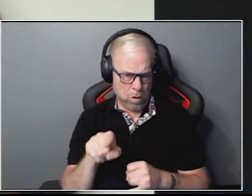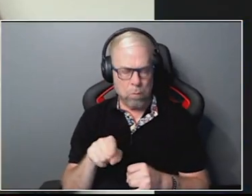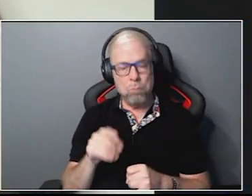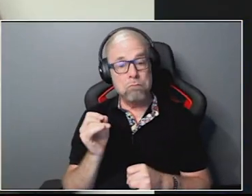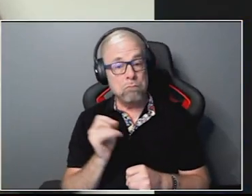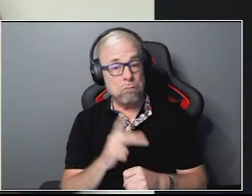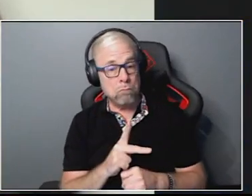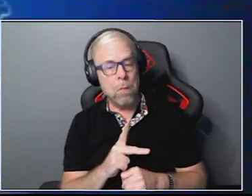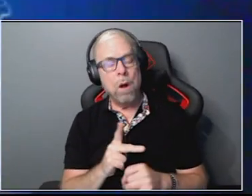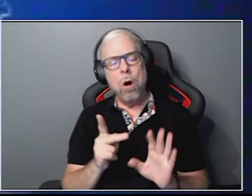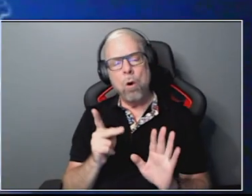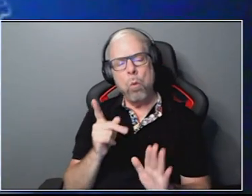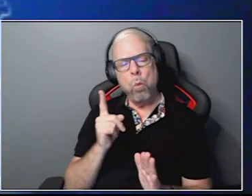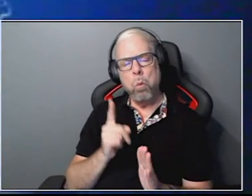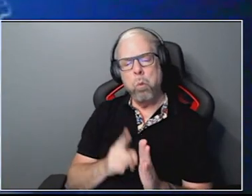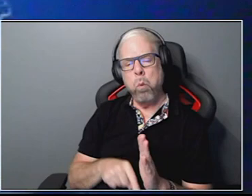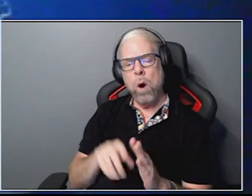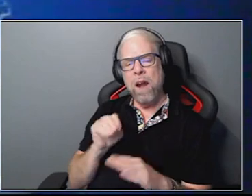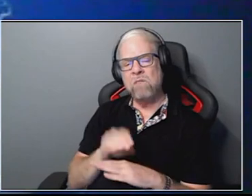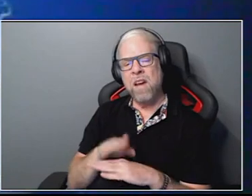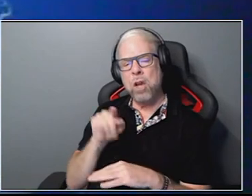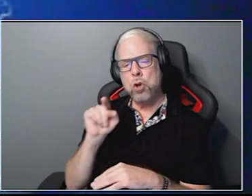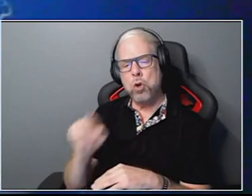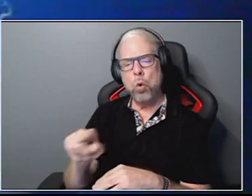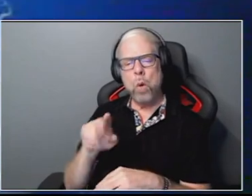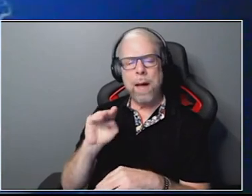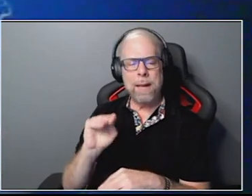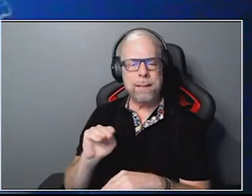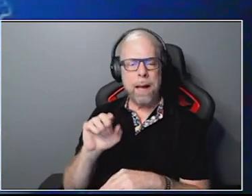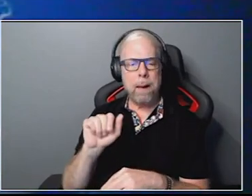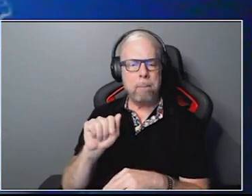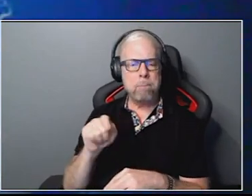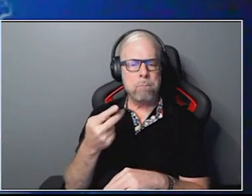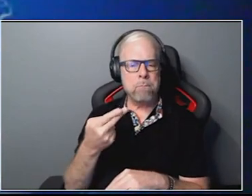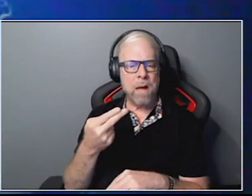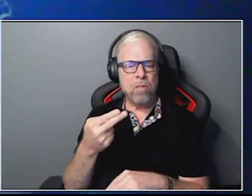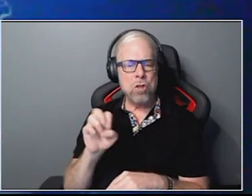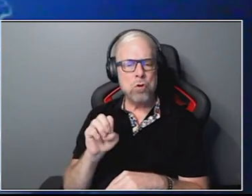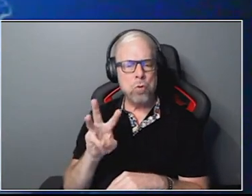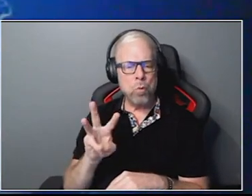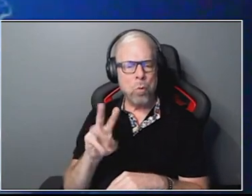advice do you, as Matthew Henson, have for young people today?